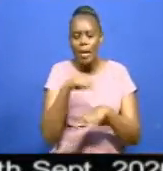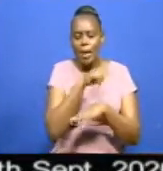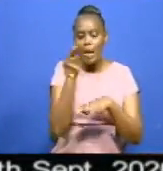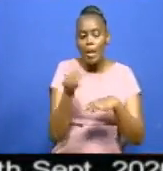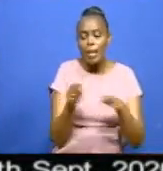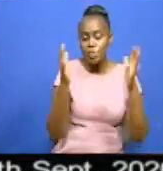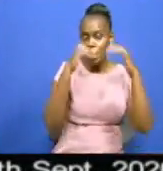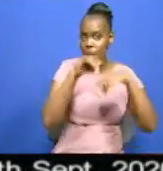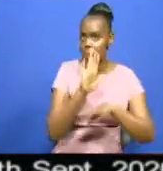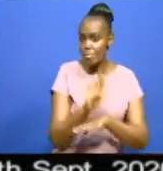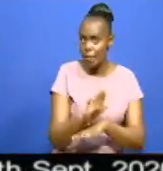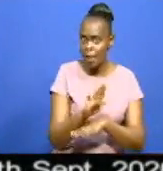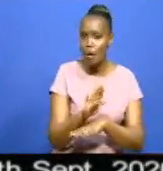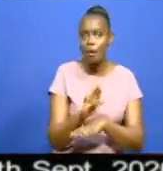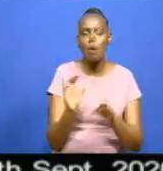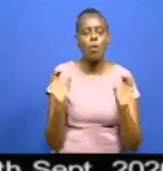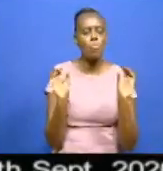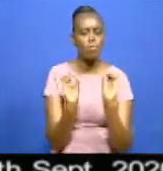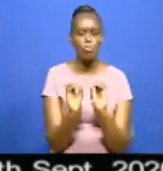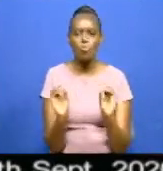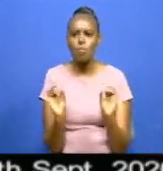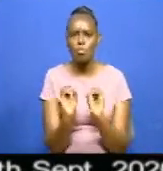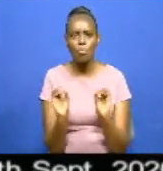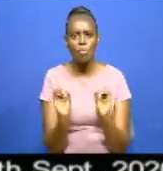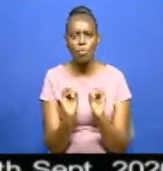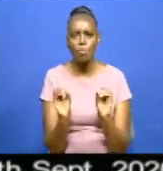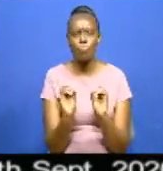Assembly does not